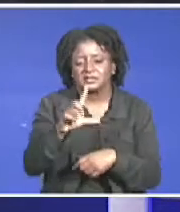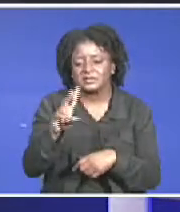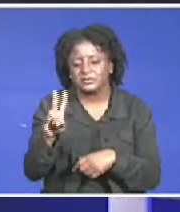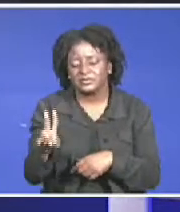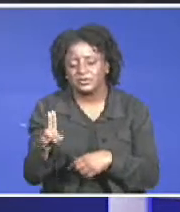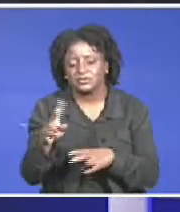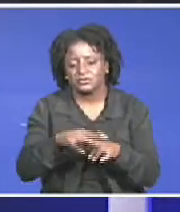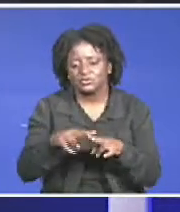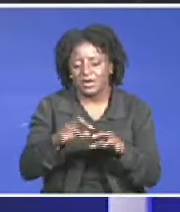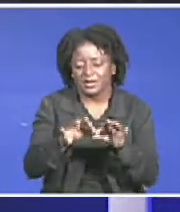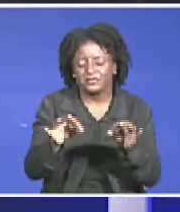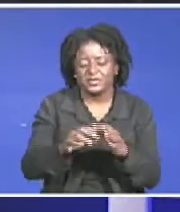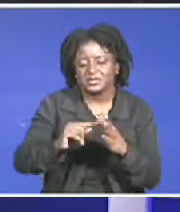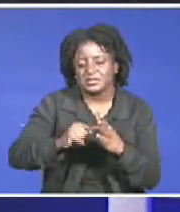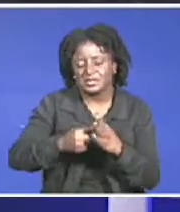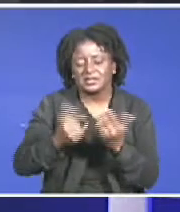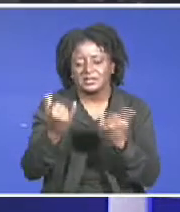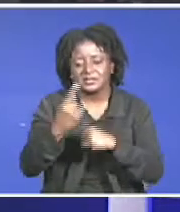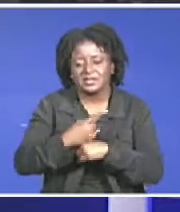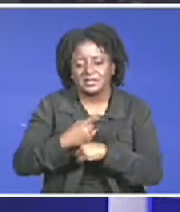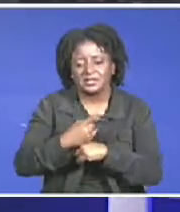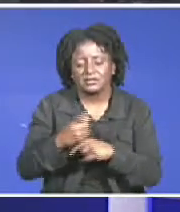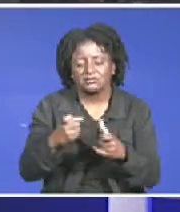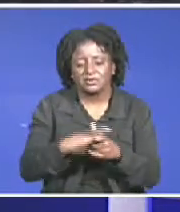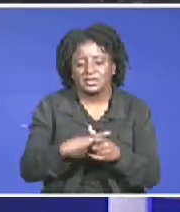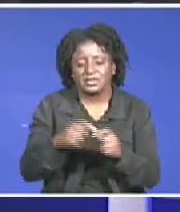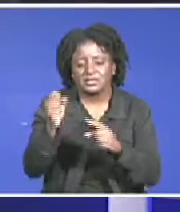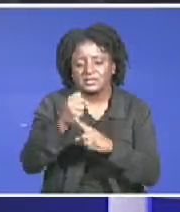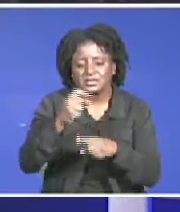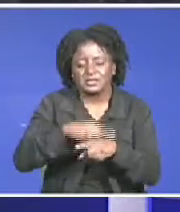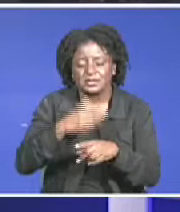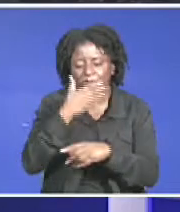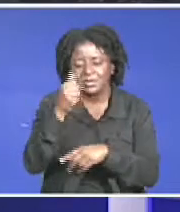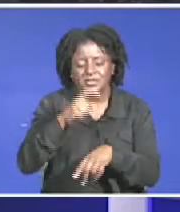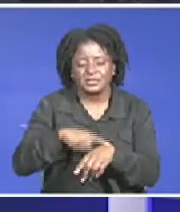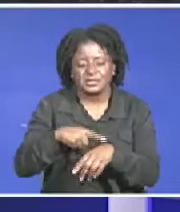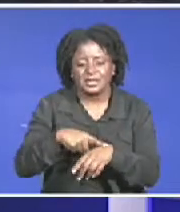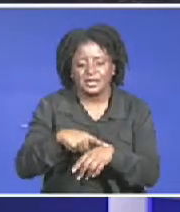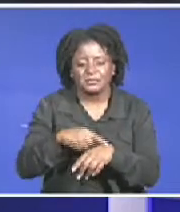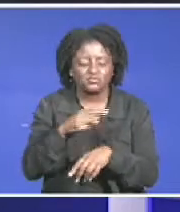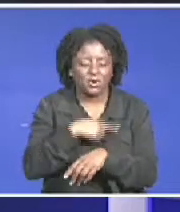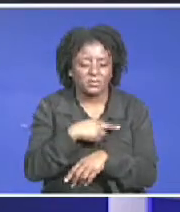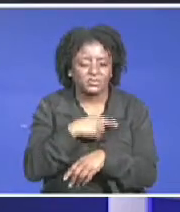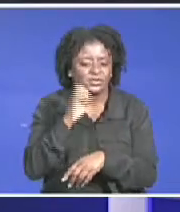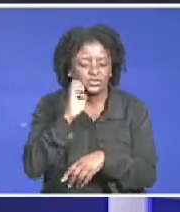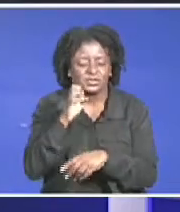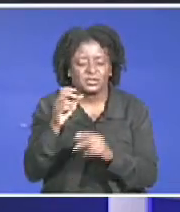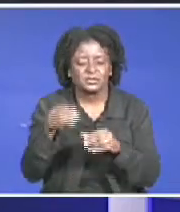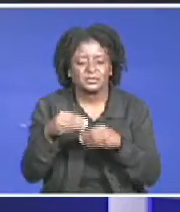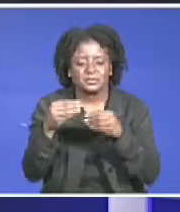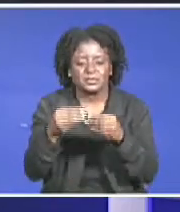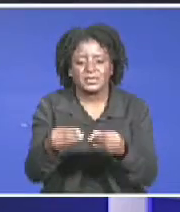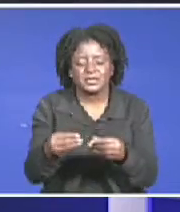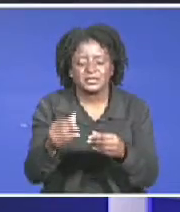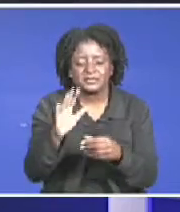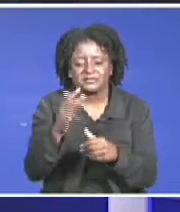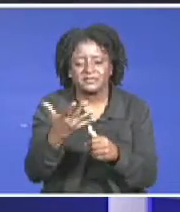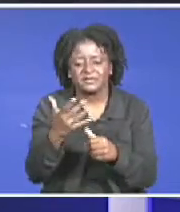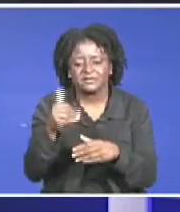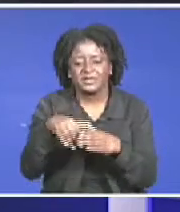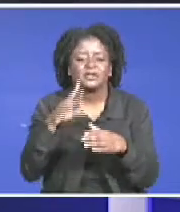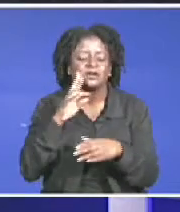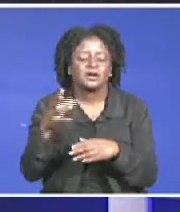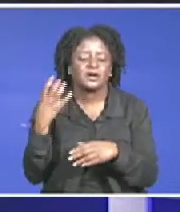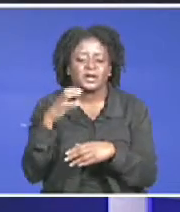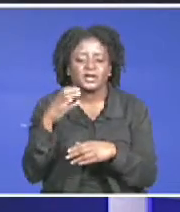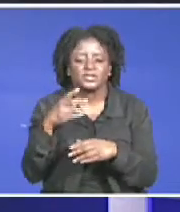today. Running a season-best time in the opening round of the women's 100 meters was Vialene Robinson. She placed 5th in her heat, 11.73. That